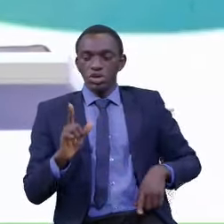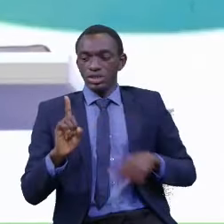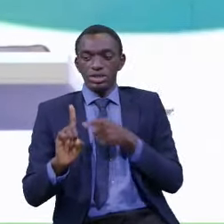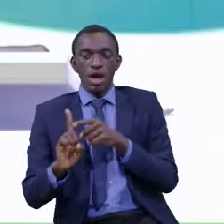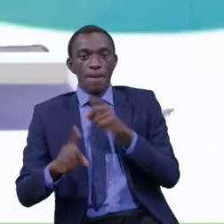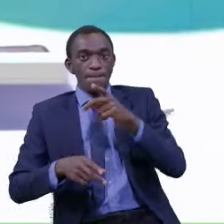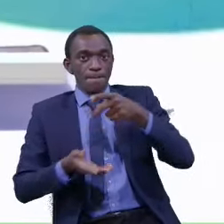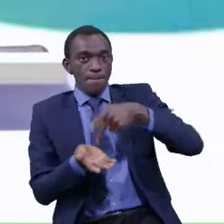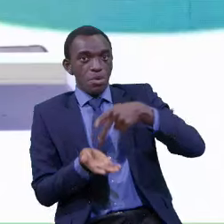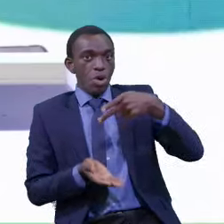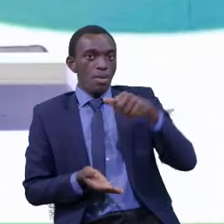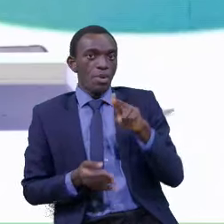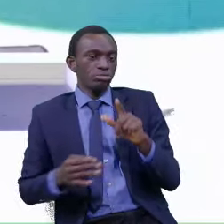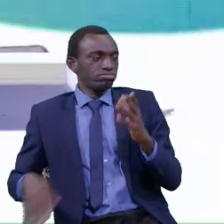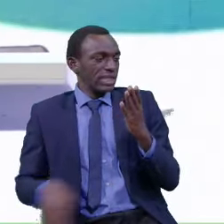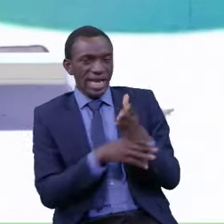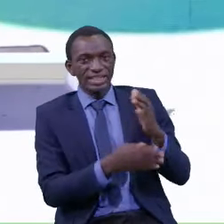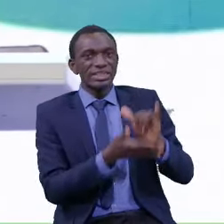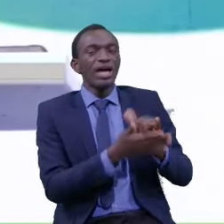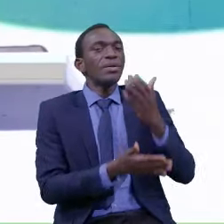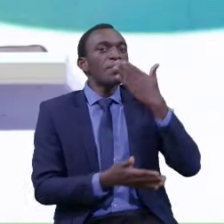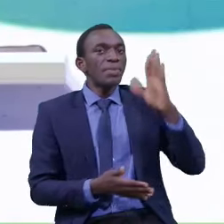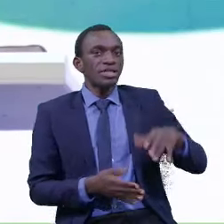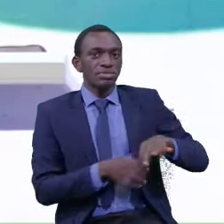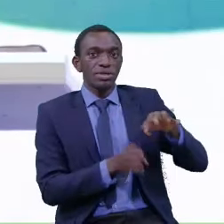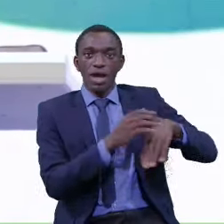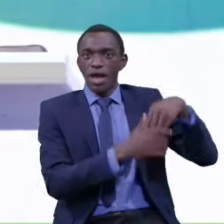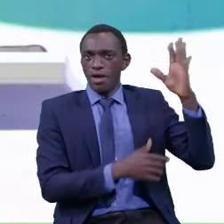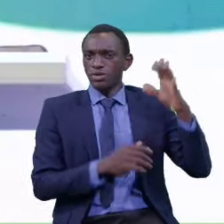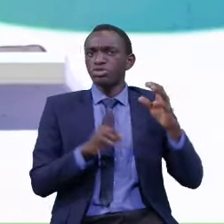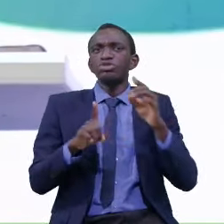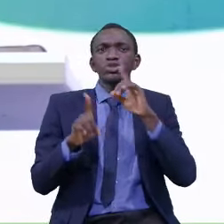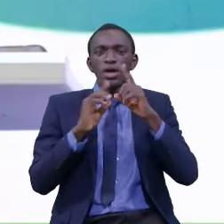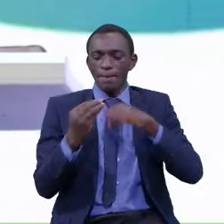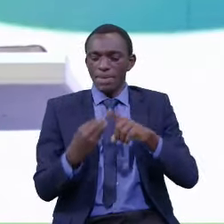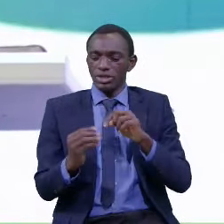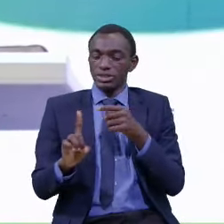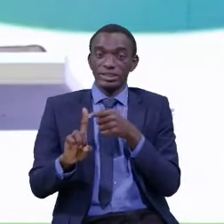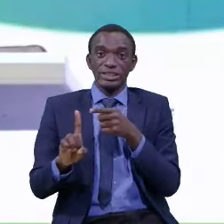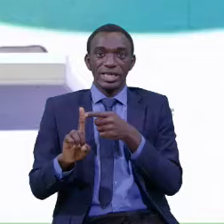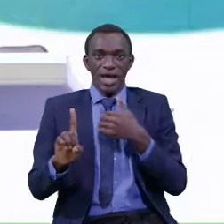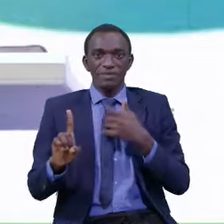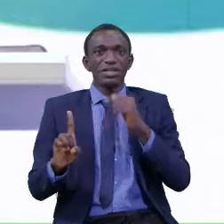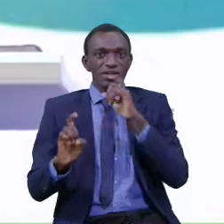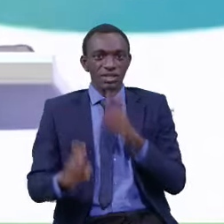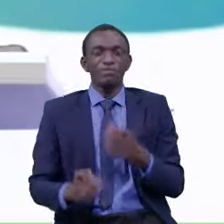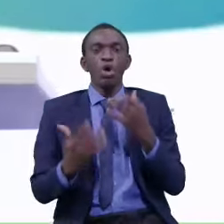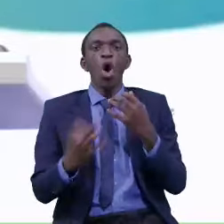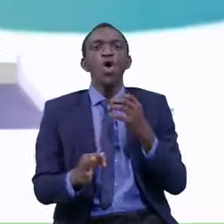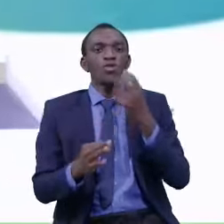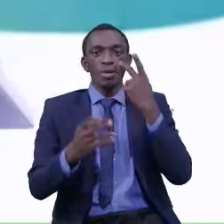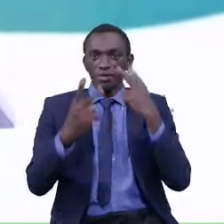about his gift of prophecy. As he talks about rapture, as he talks about the day of the Lord,